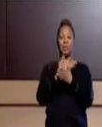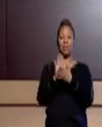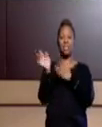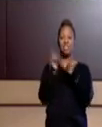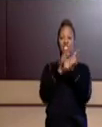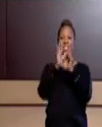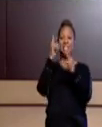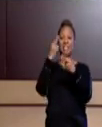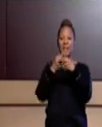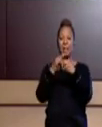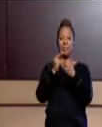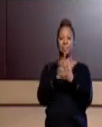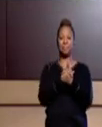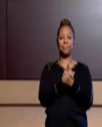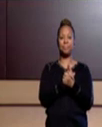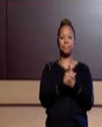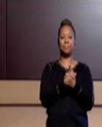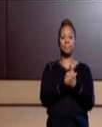in Jesus' name.